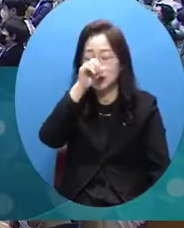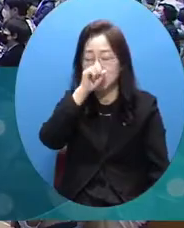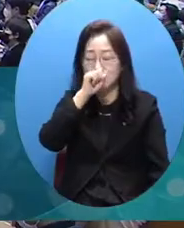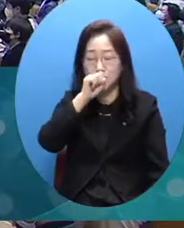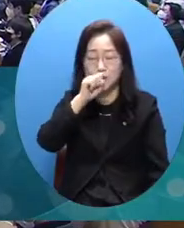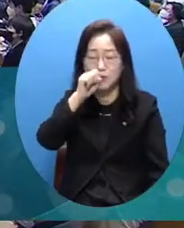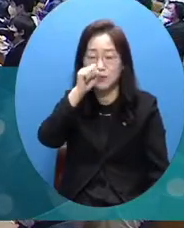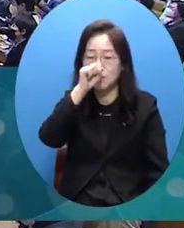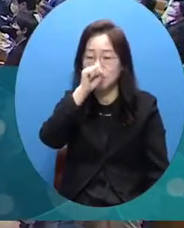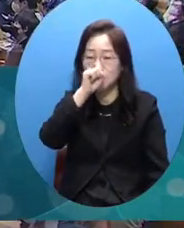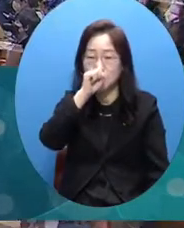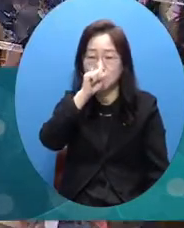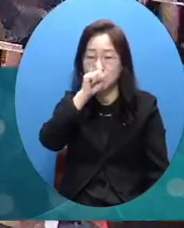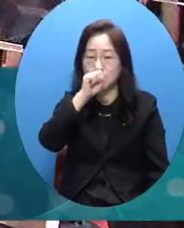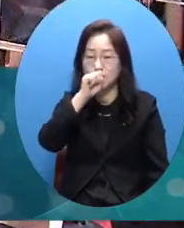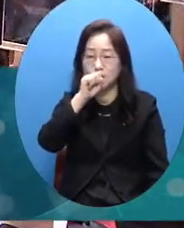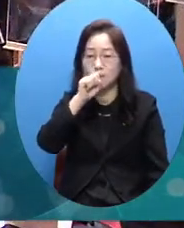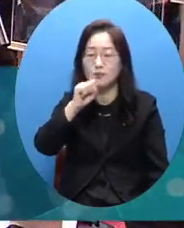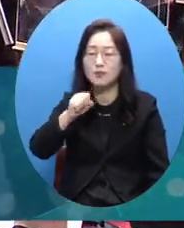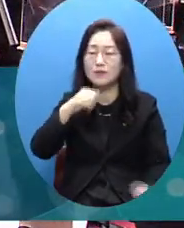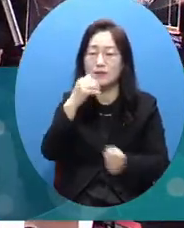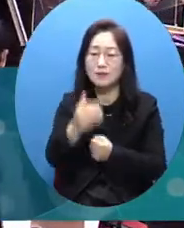bless you until we meet again